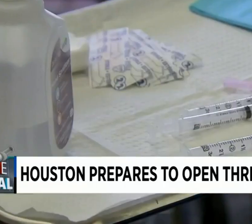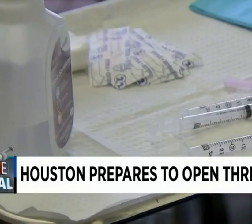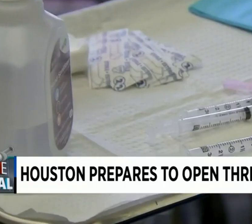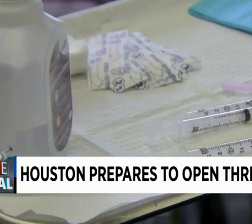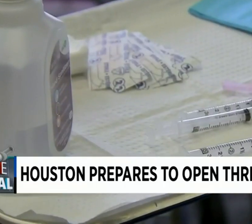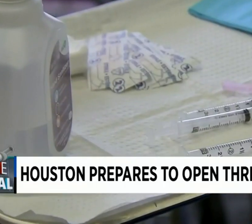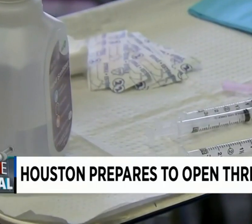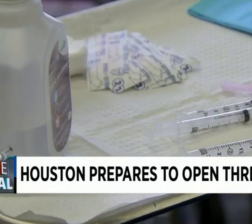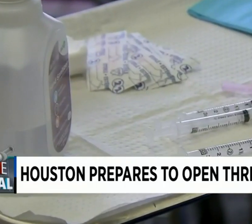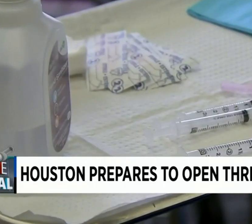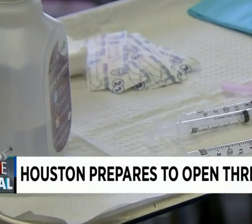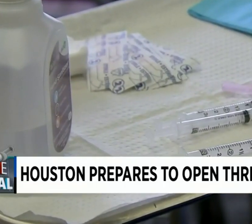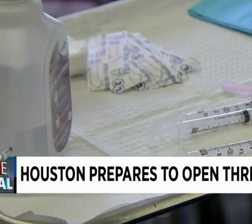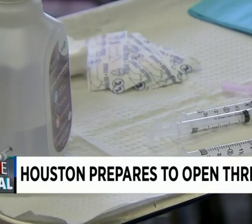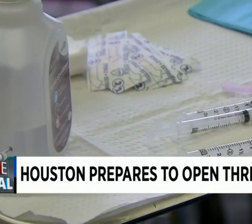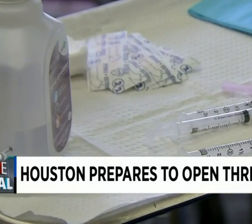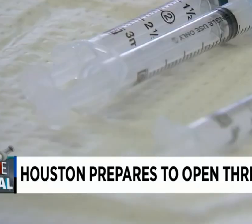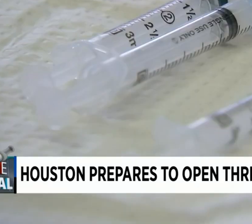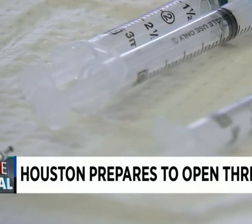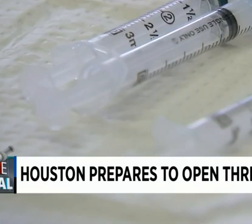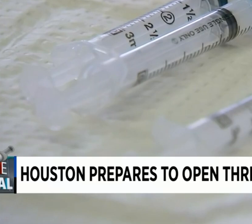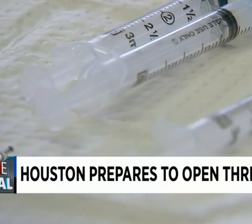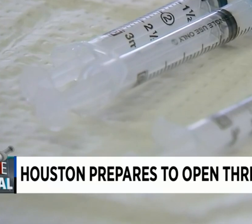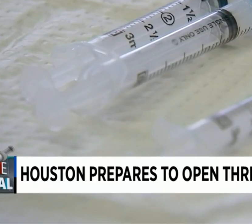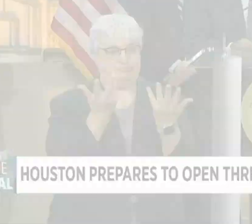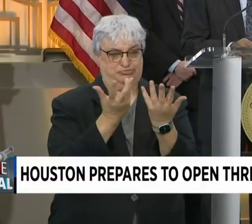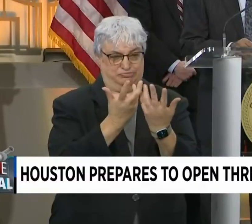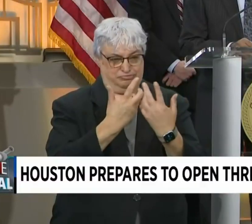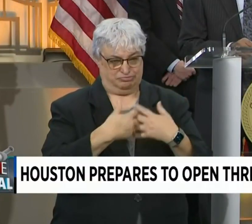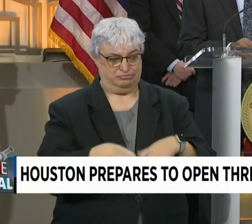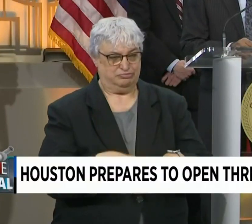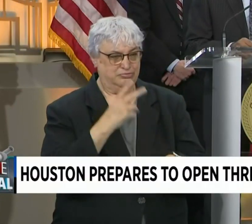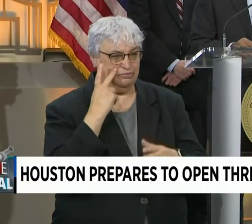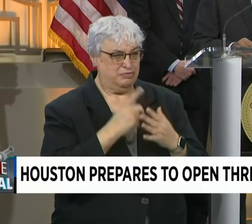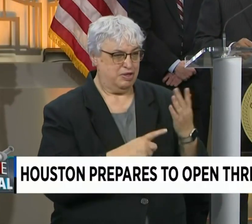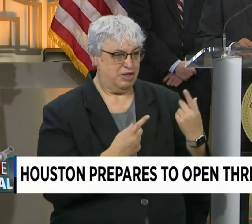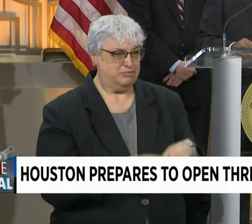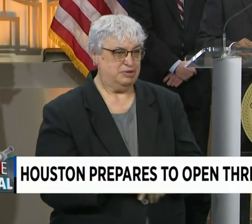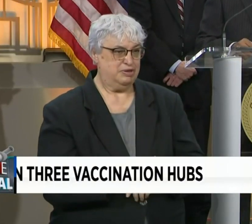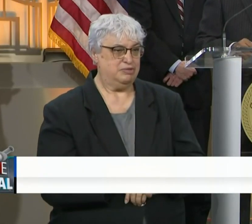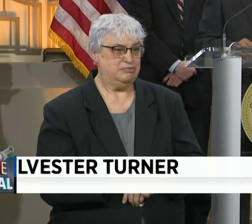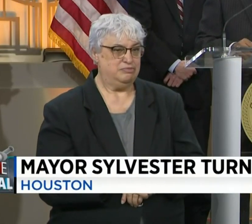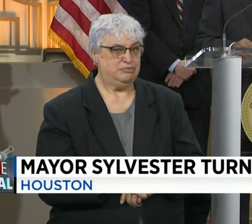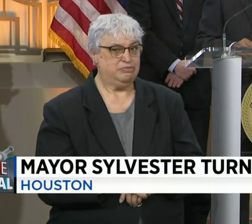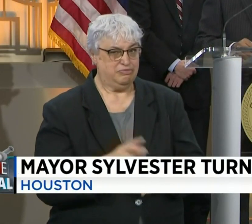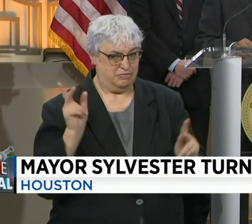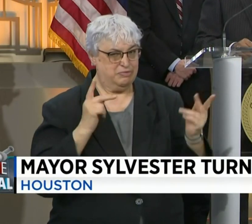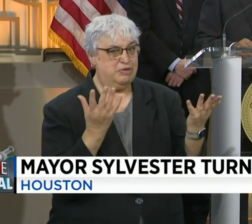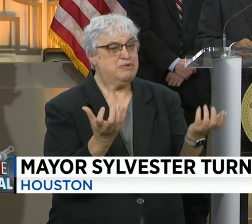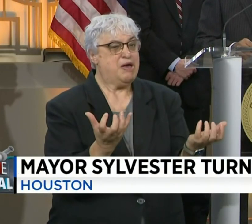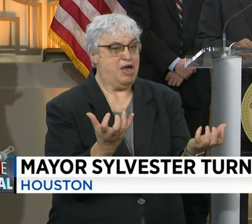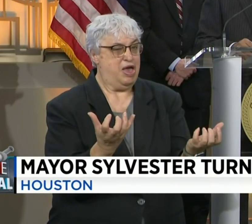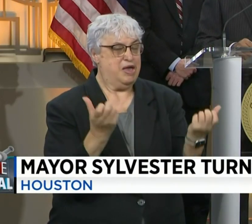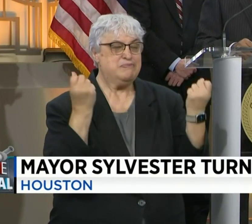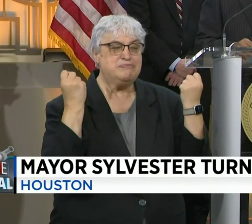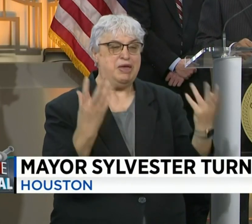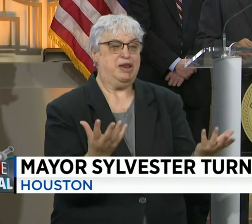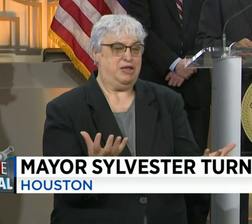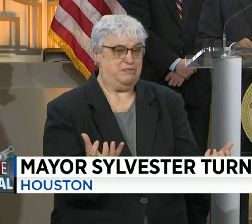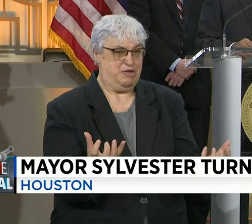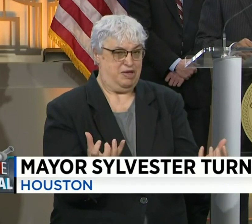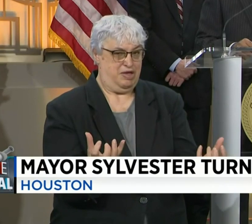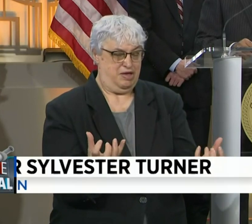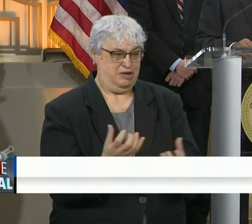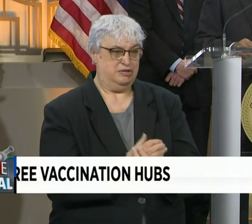Take a listen as Mayor Turner describes more of that plan. The reality is that there's a huge demand, and we just need